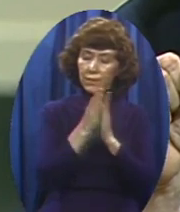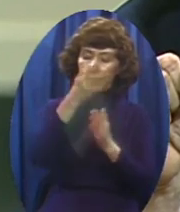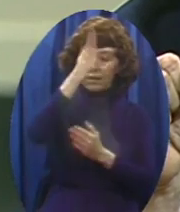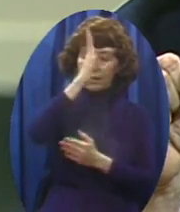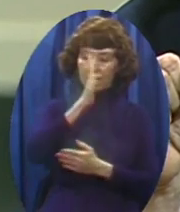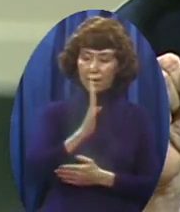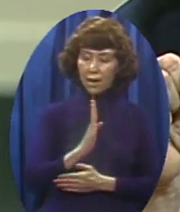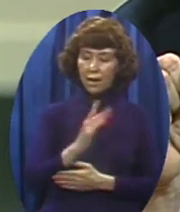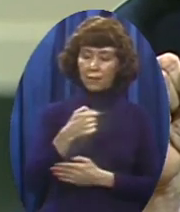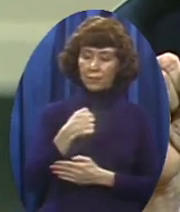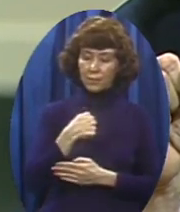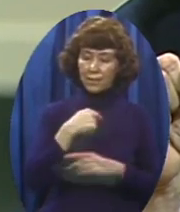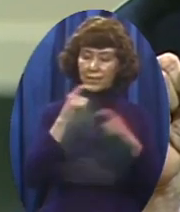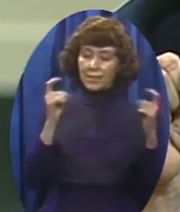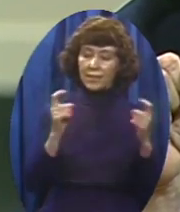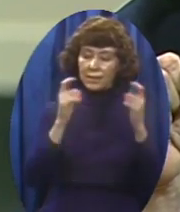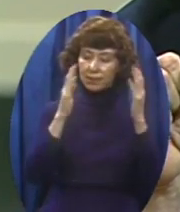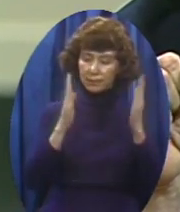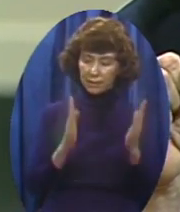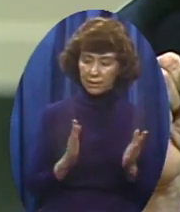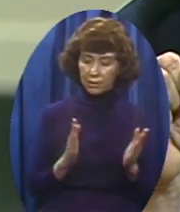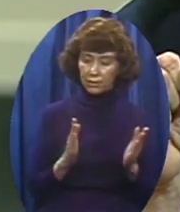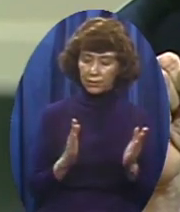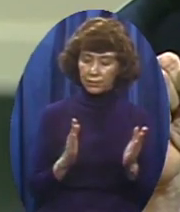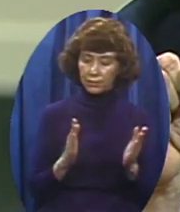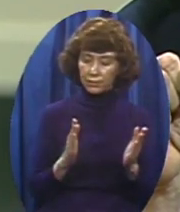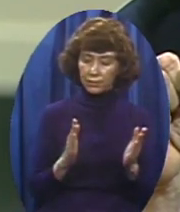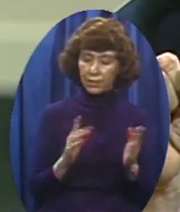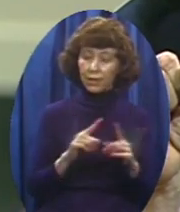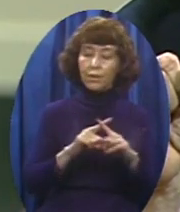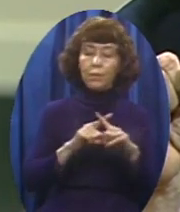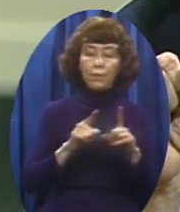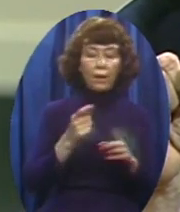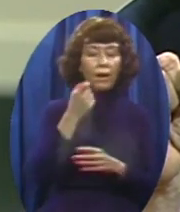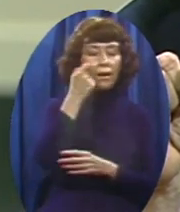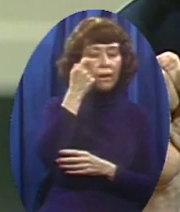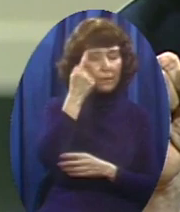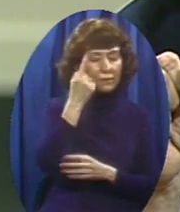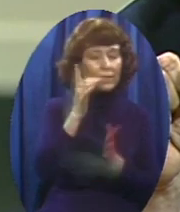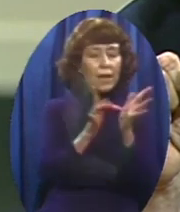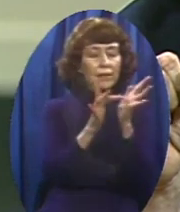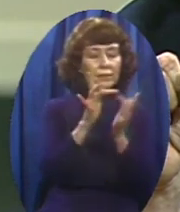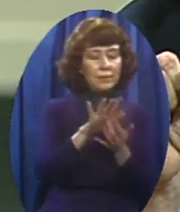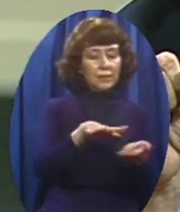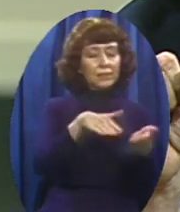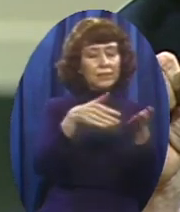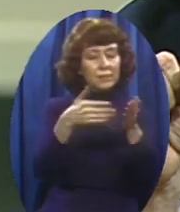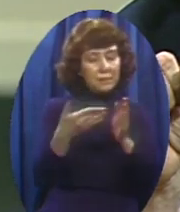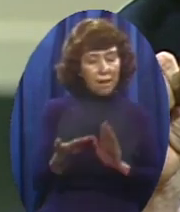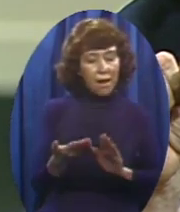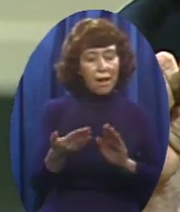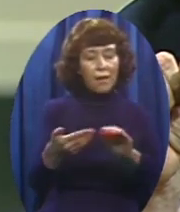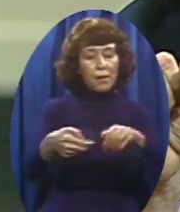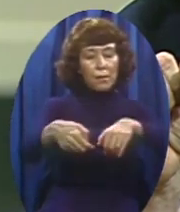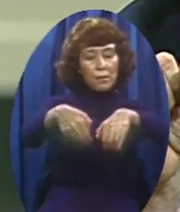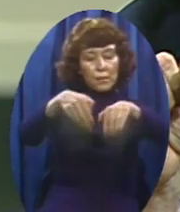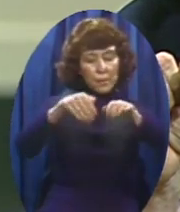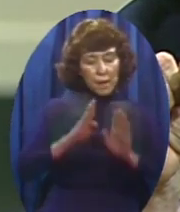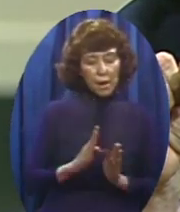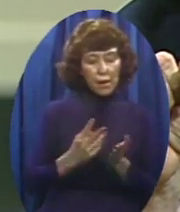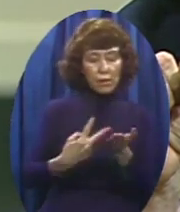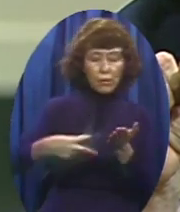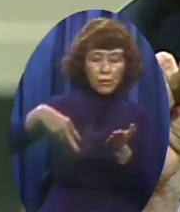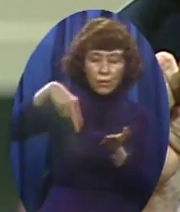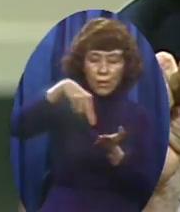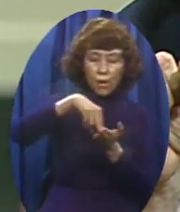to hell, but I believe Jesus died for me, was buried for me, rose from the dead for me. Come